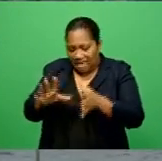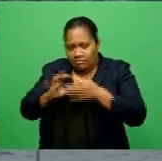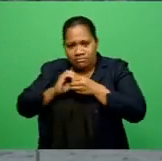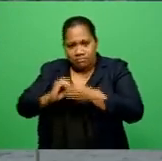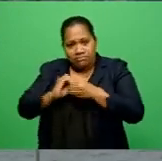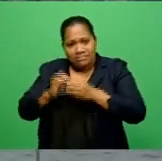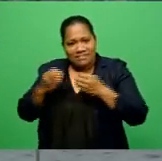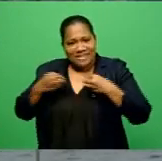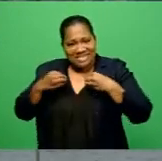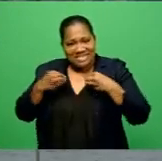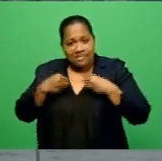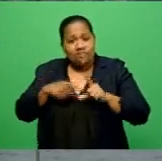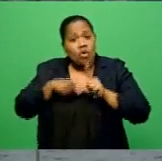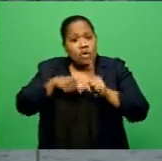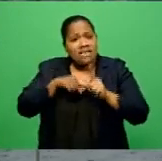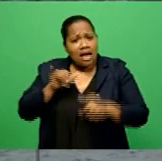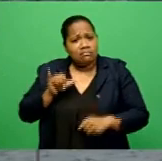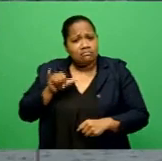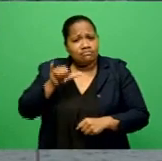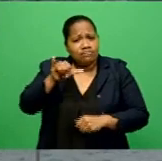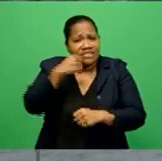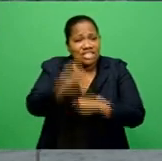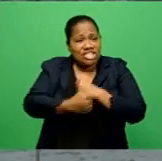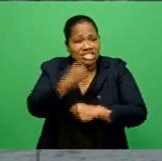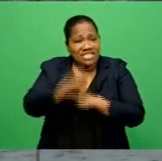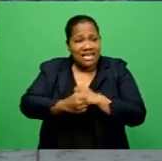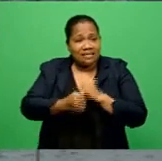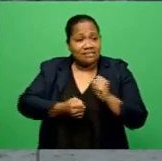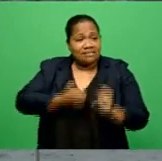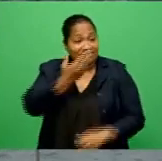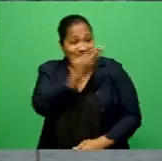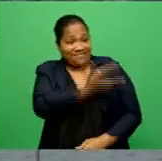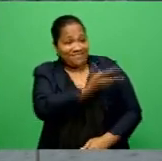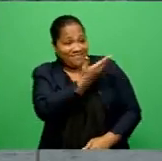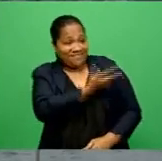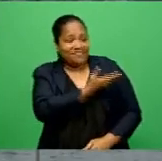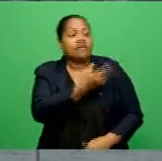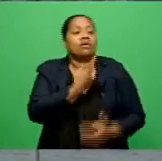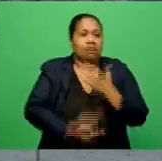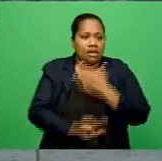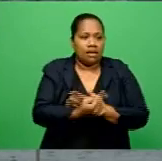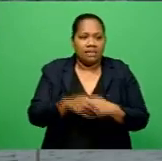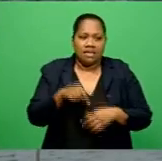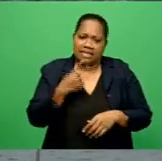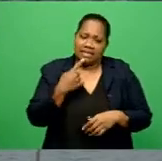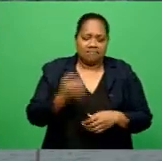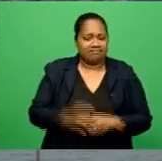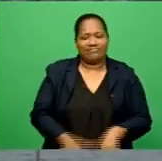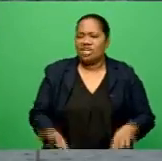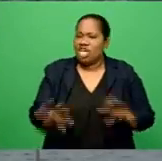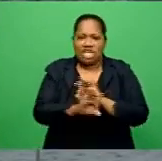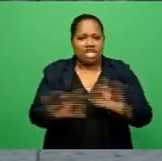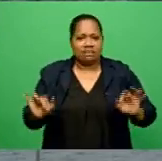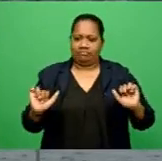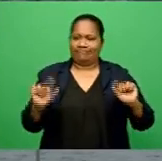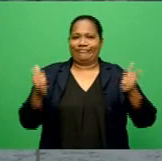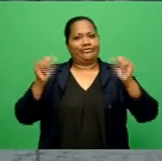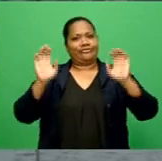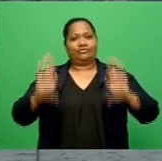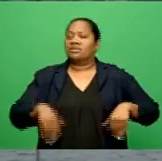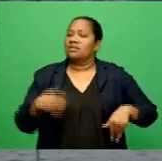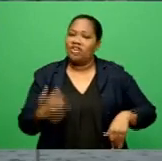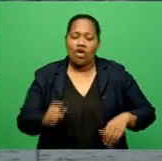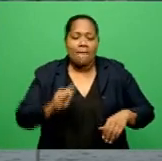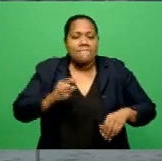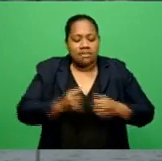business. For young aircraft engineer Charlene Tafunai, this was not the end of the road, but a beginning of a new